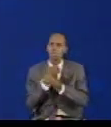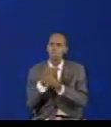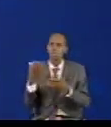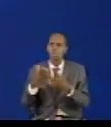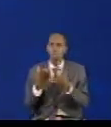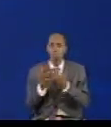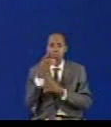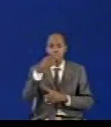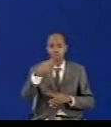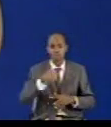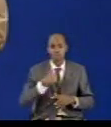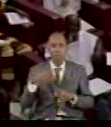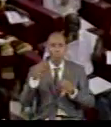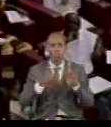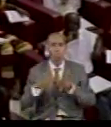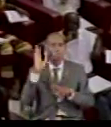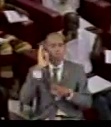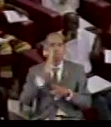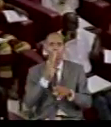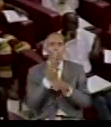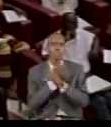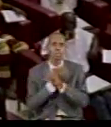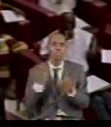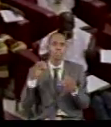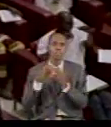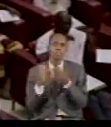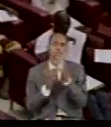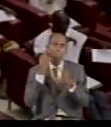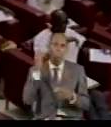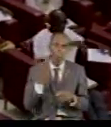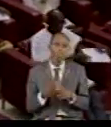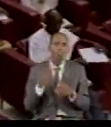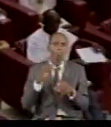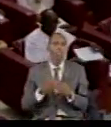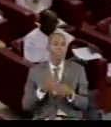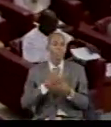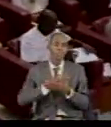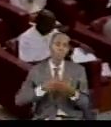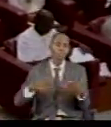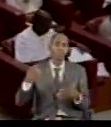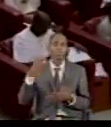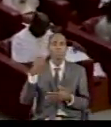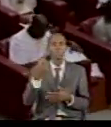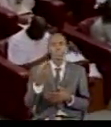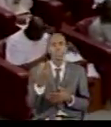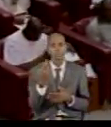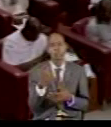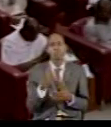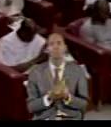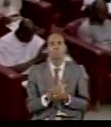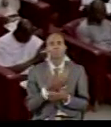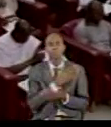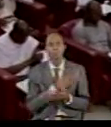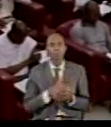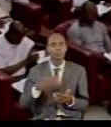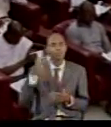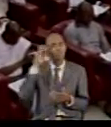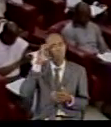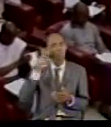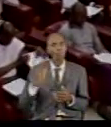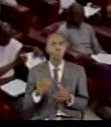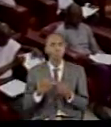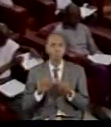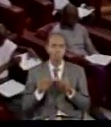in Jesus' name. Look at verse 11. In verse 11, and he continued